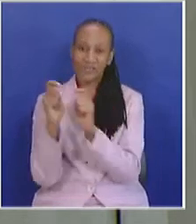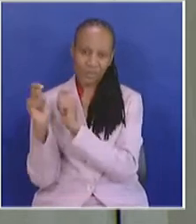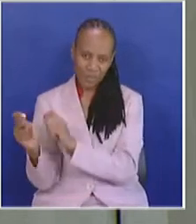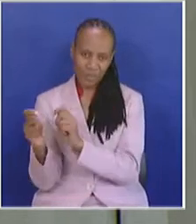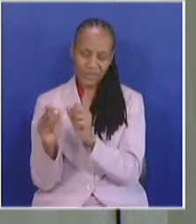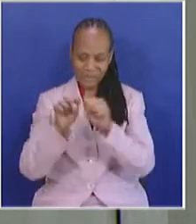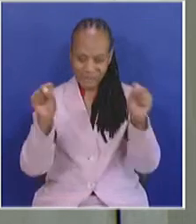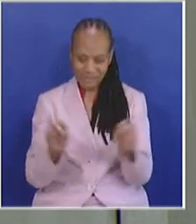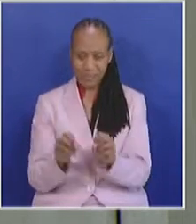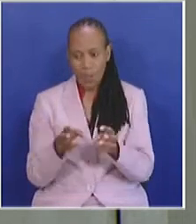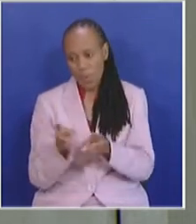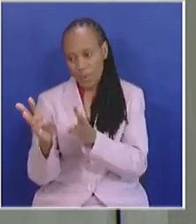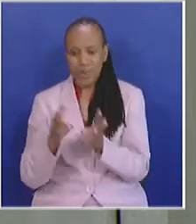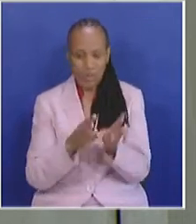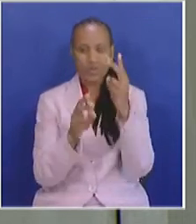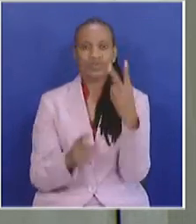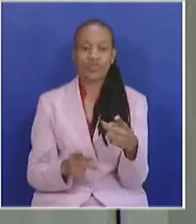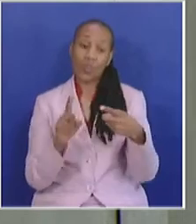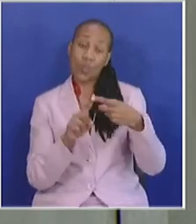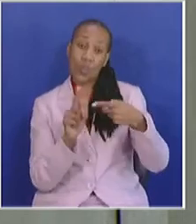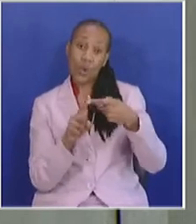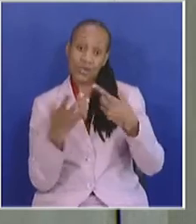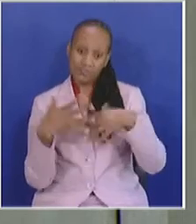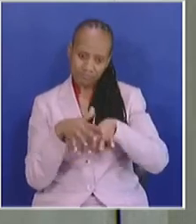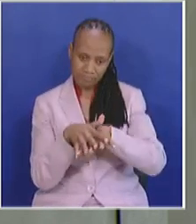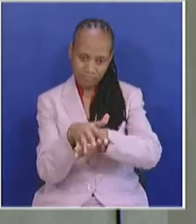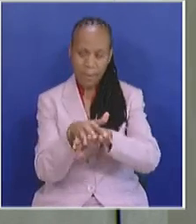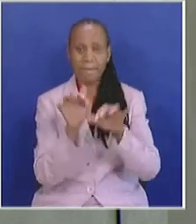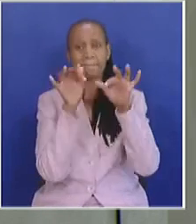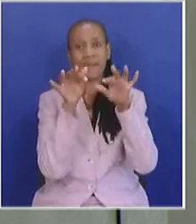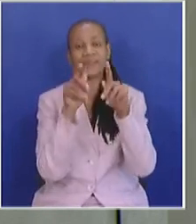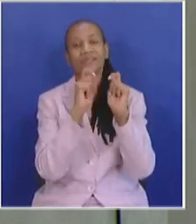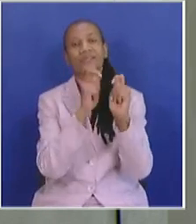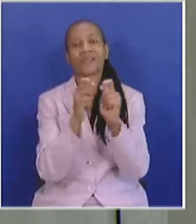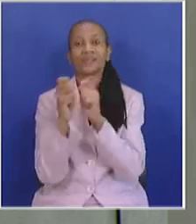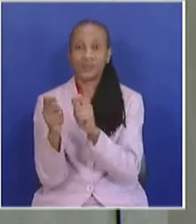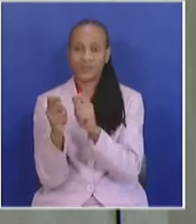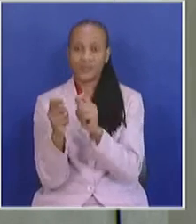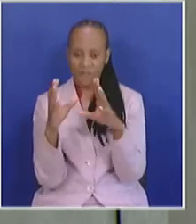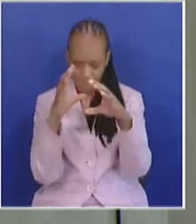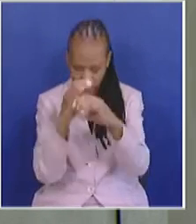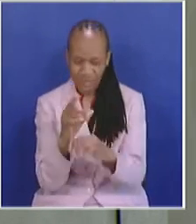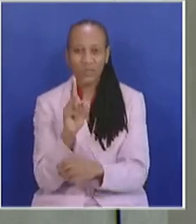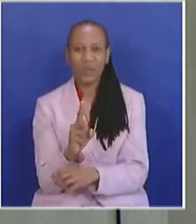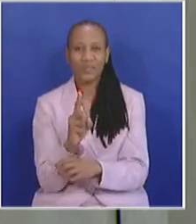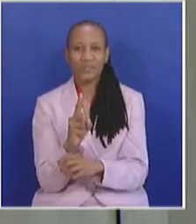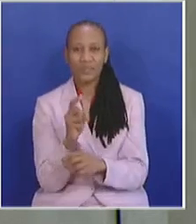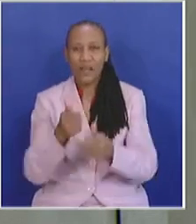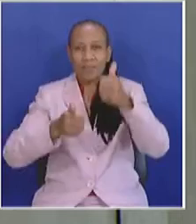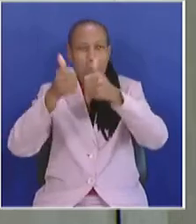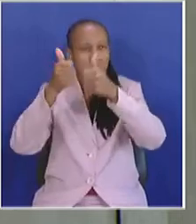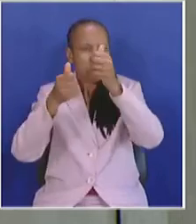folds. One, the implementation of the integrated rapid public transport networks, focusing on the high-quality public